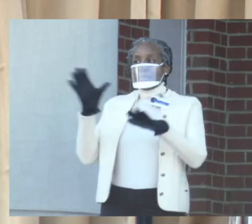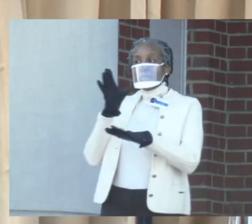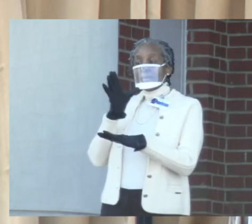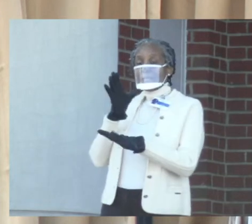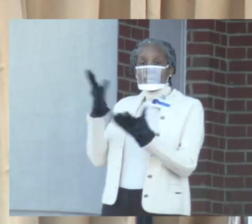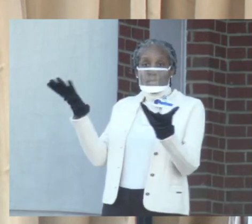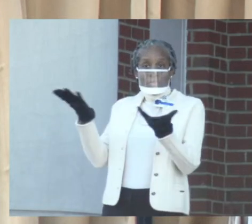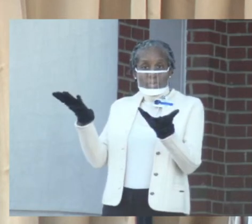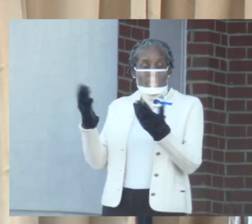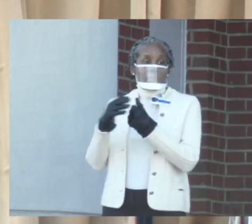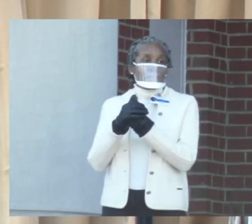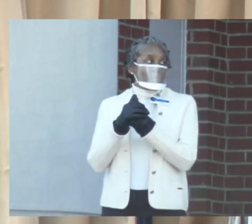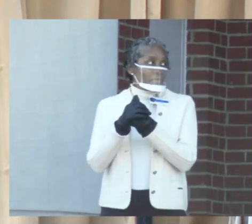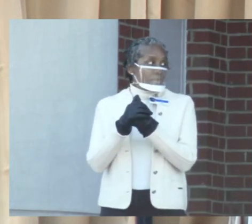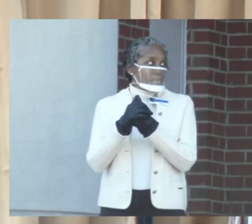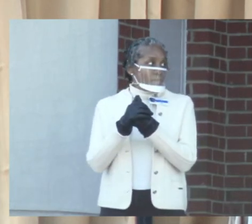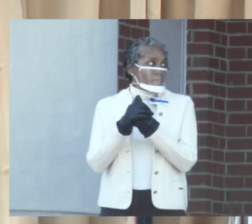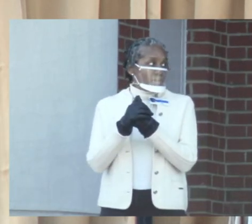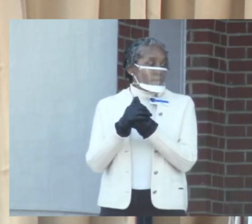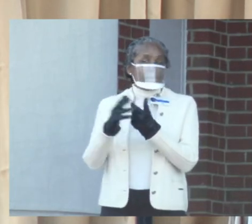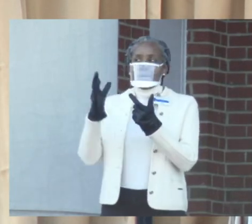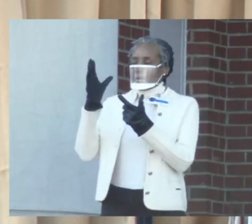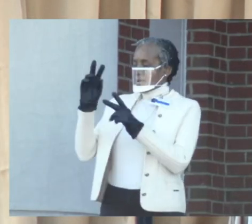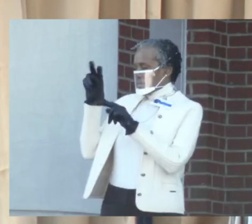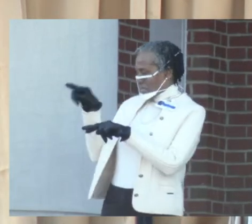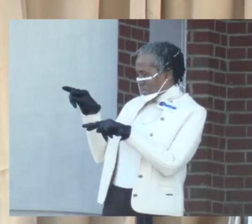endured, I'm here speaking to you today.